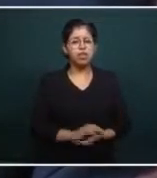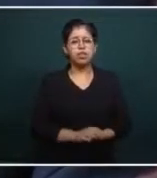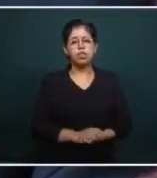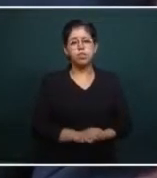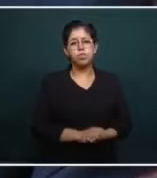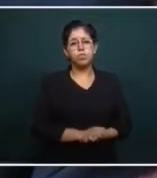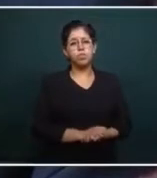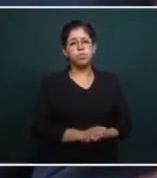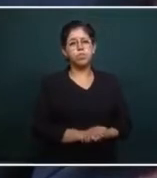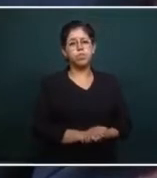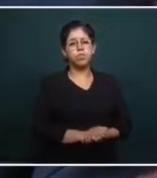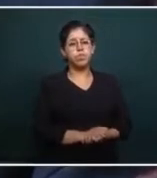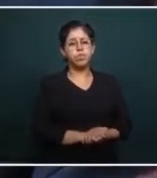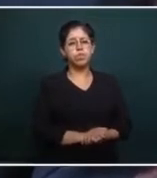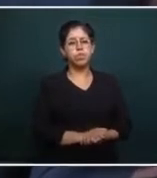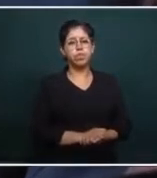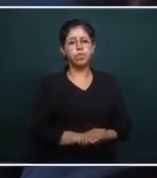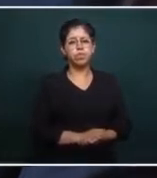that